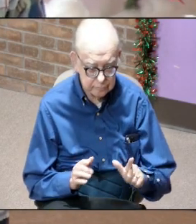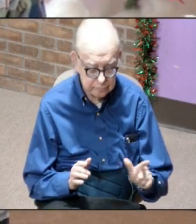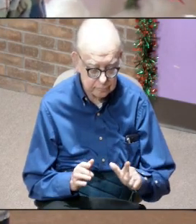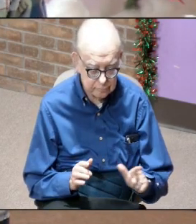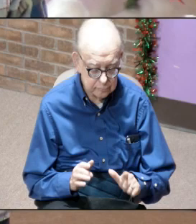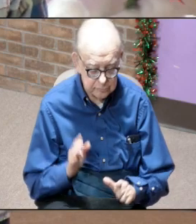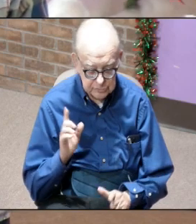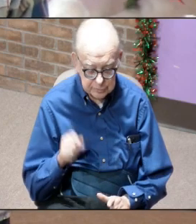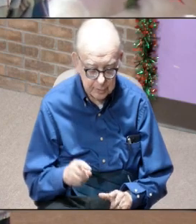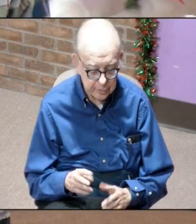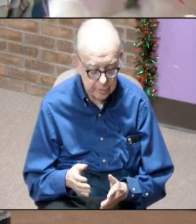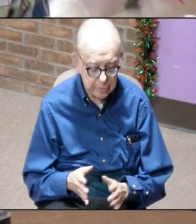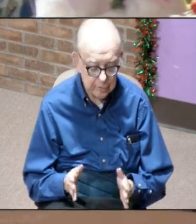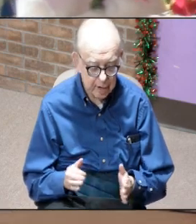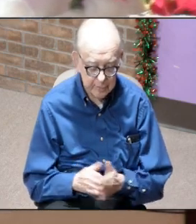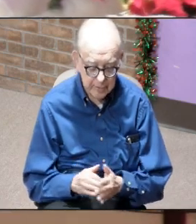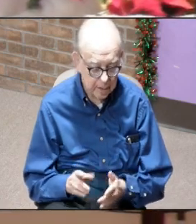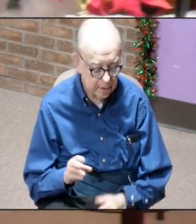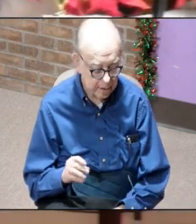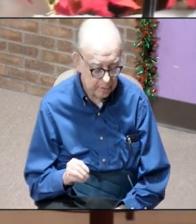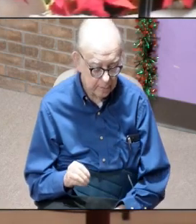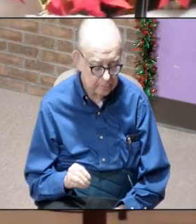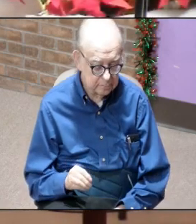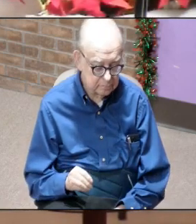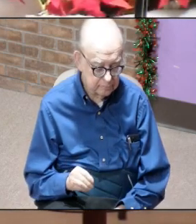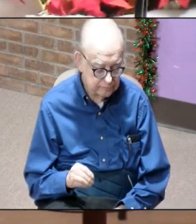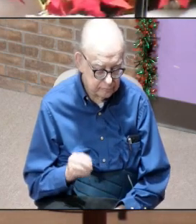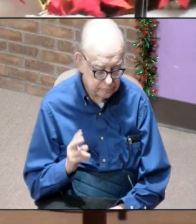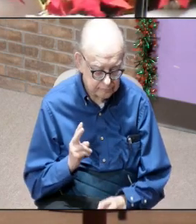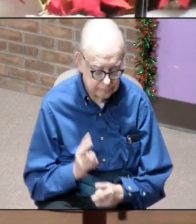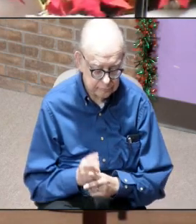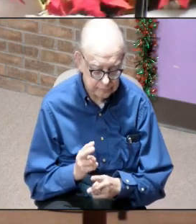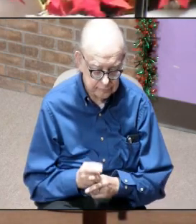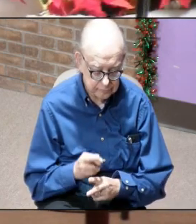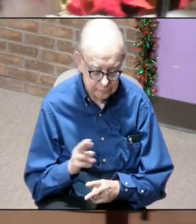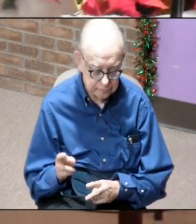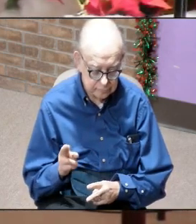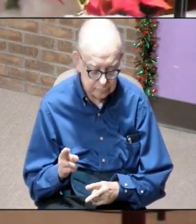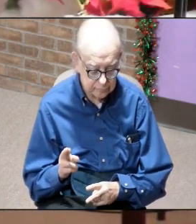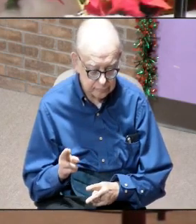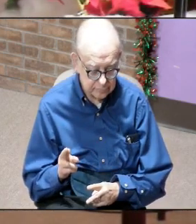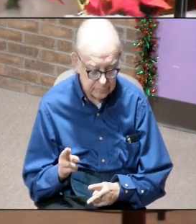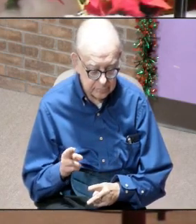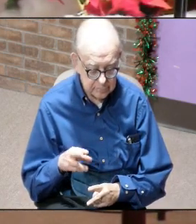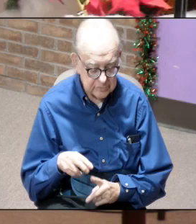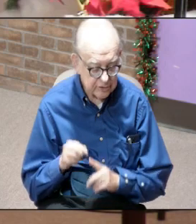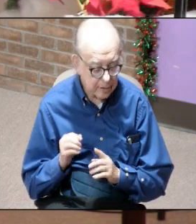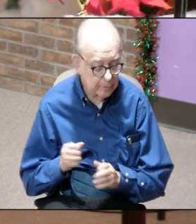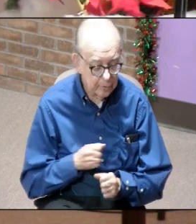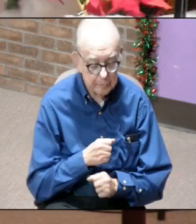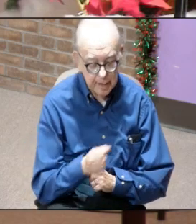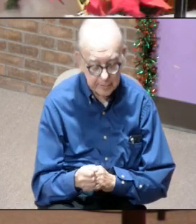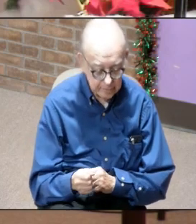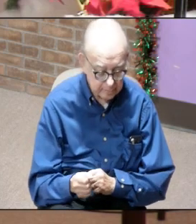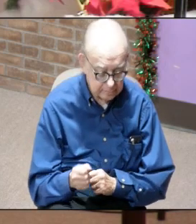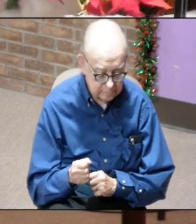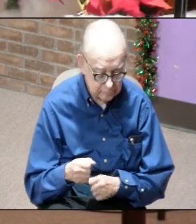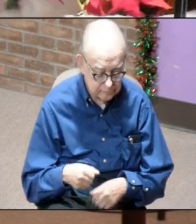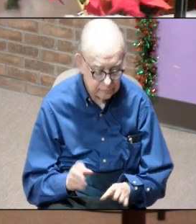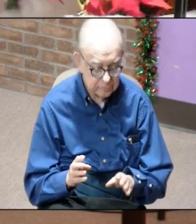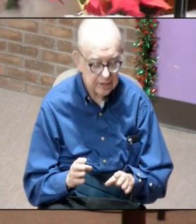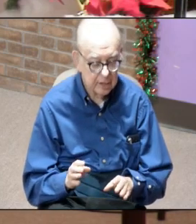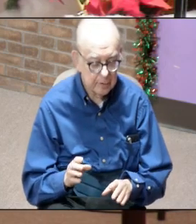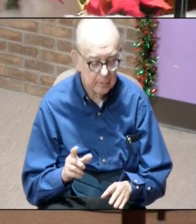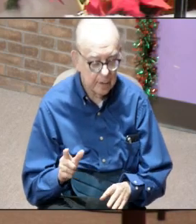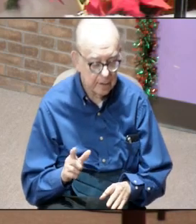supposed to drive in. No, you are to keep right and set to pass. Get out of my way in the left